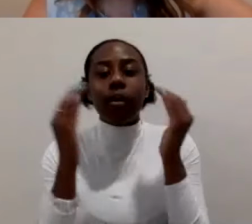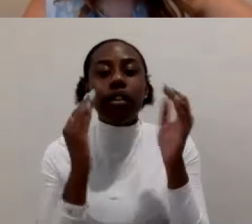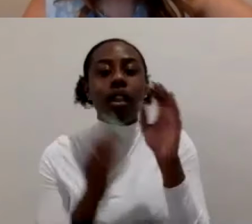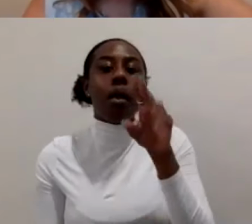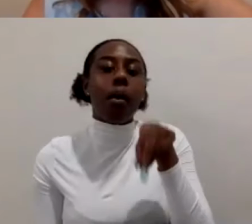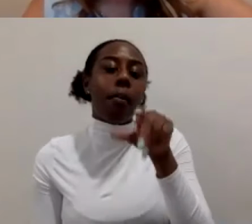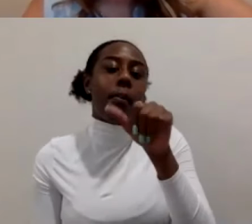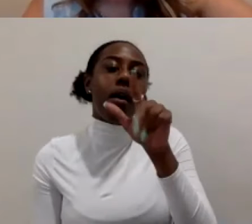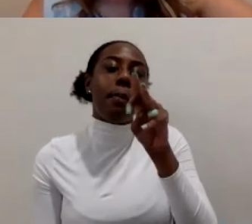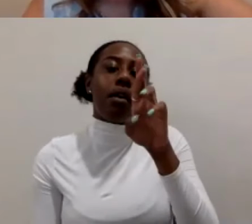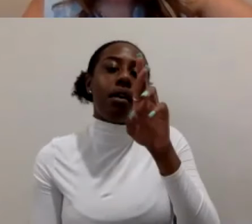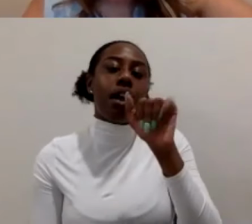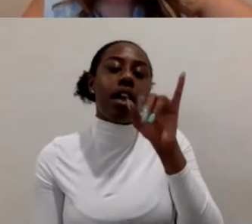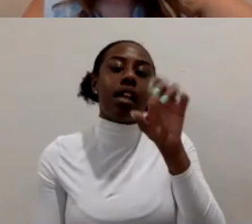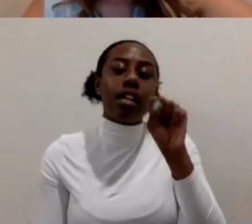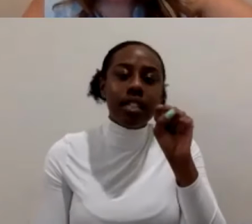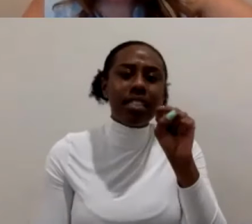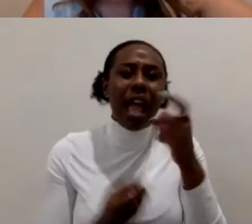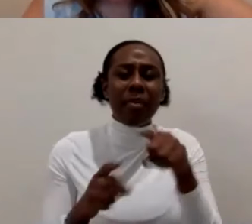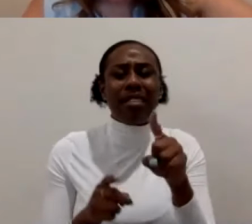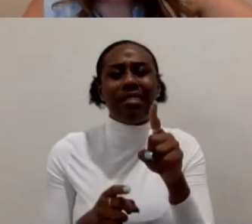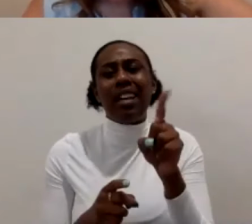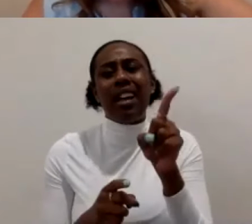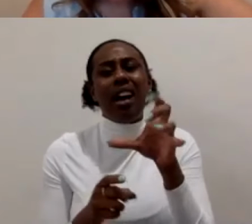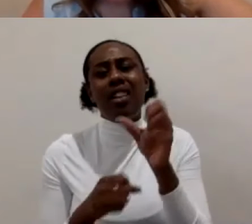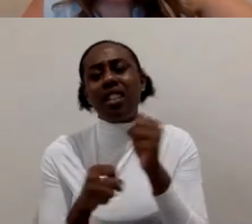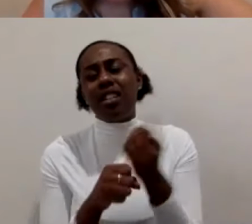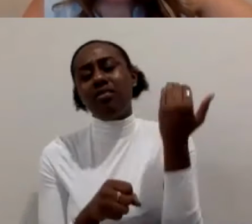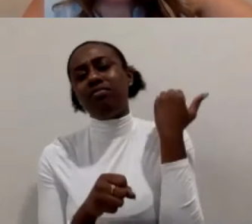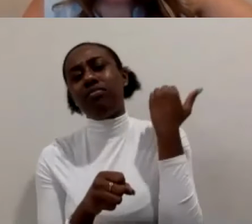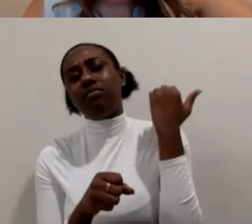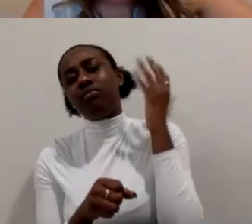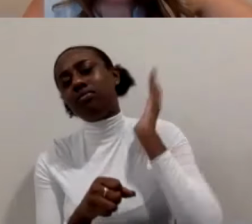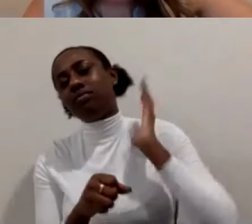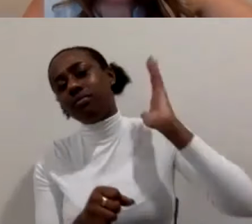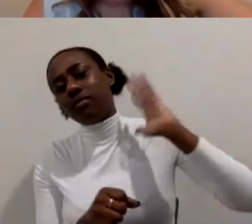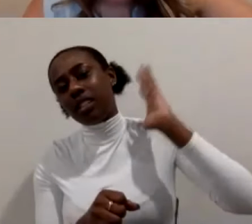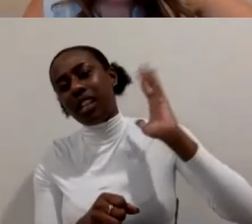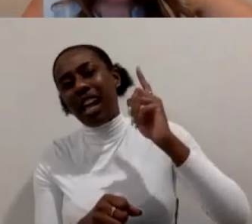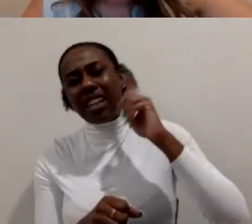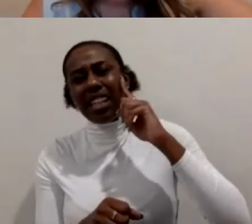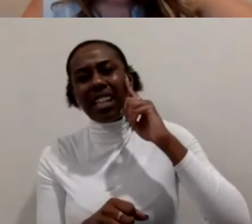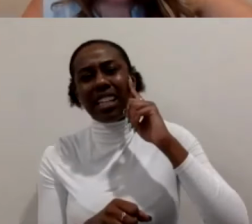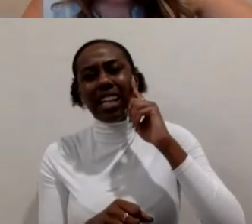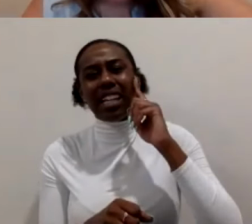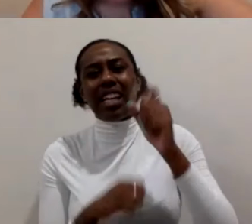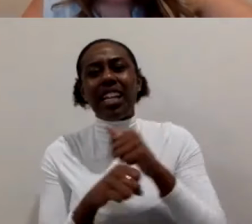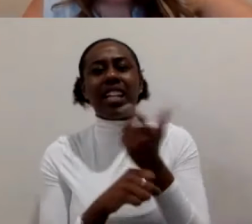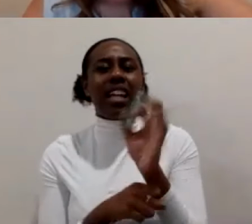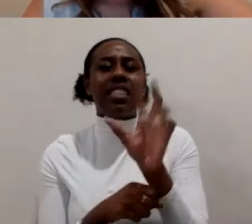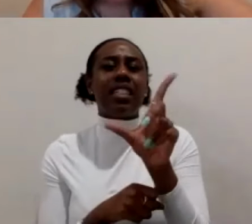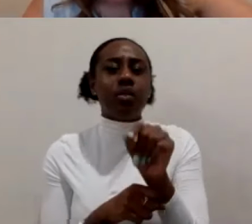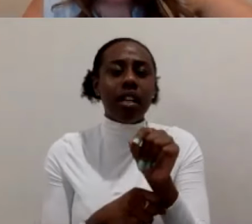100 years ago at this point, over 100 years ago, in like 1920. It was a part of the Red